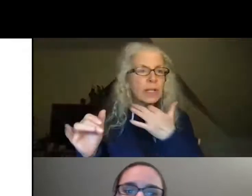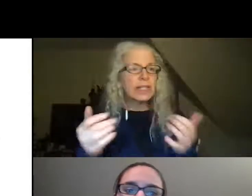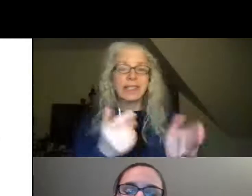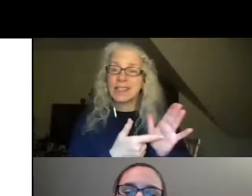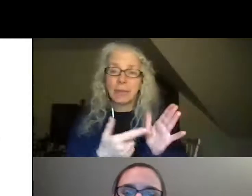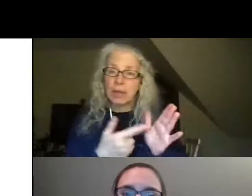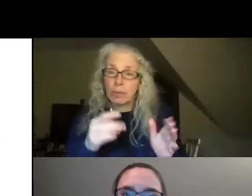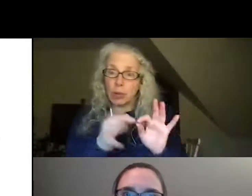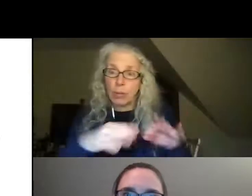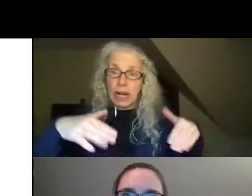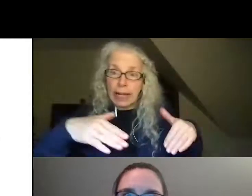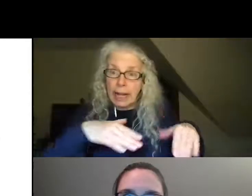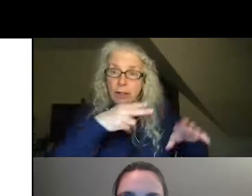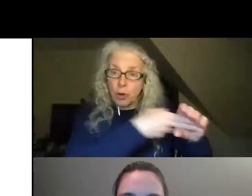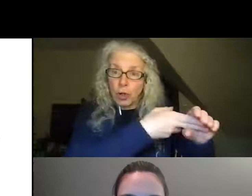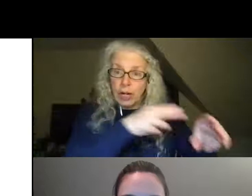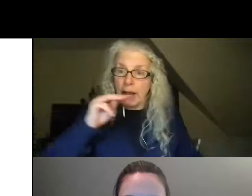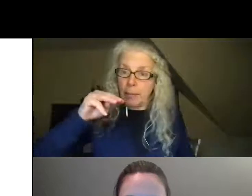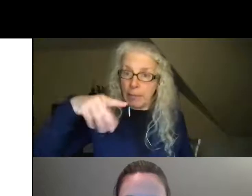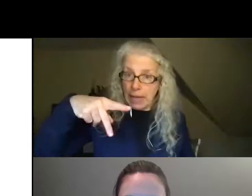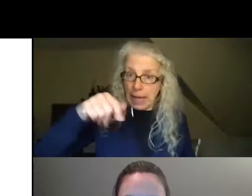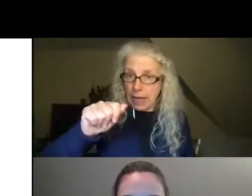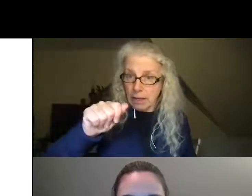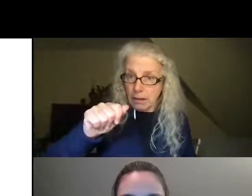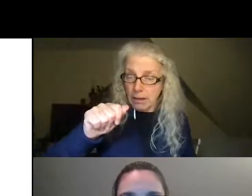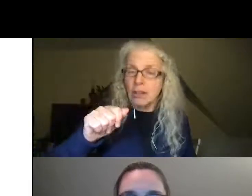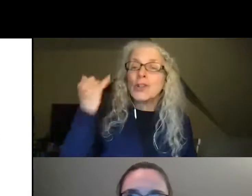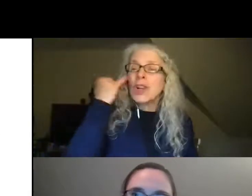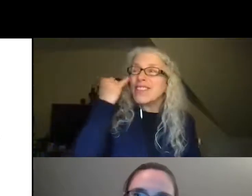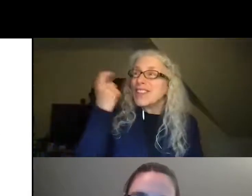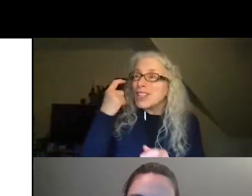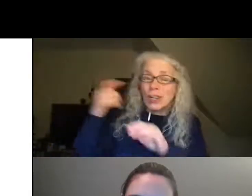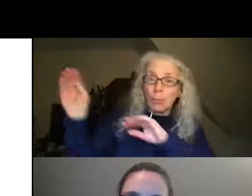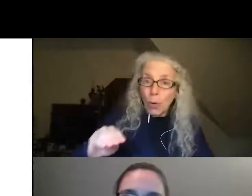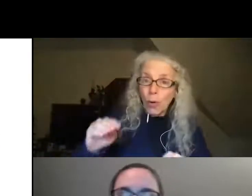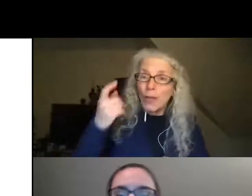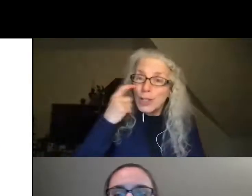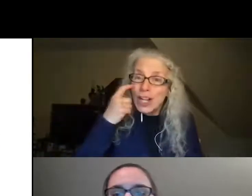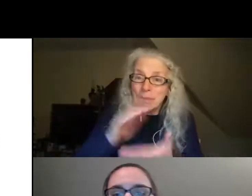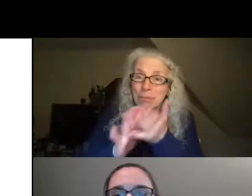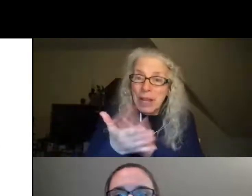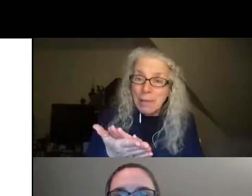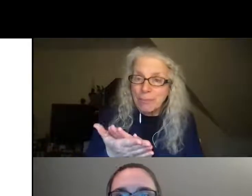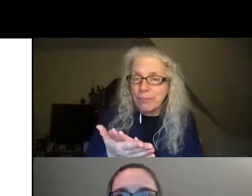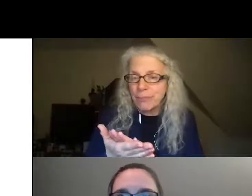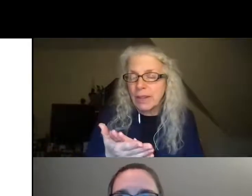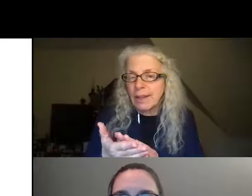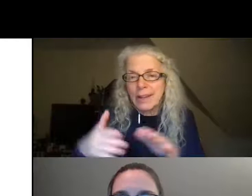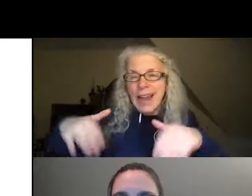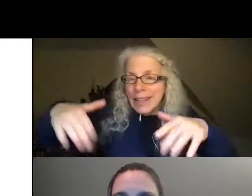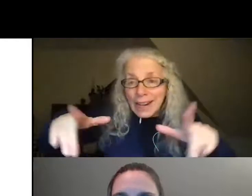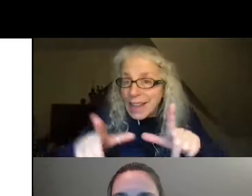MPA, explain to interpreters new to the state how to become licensed. And